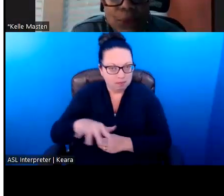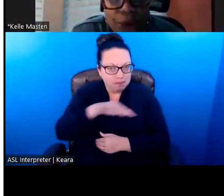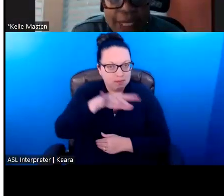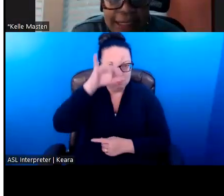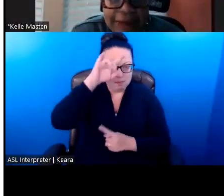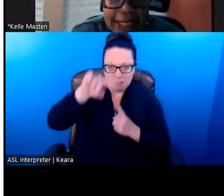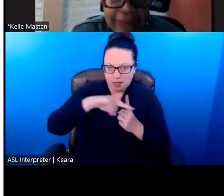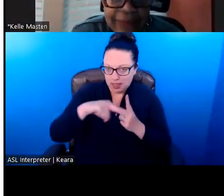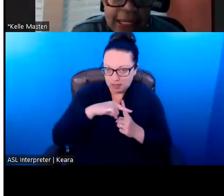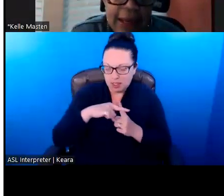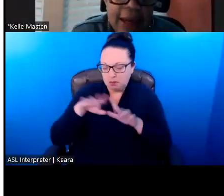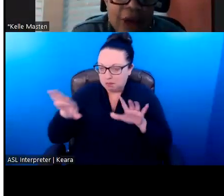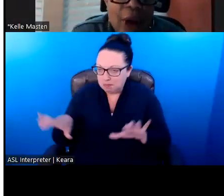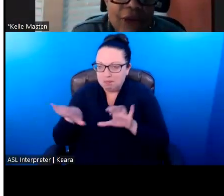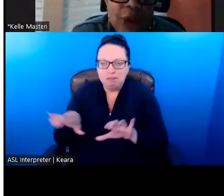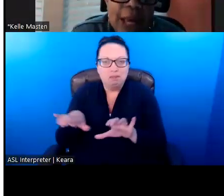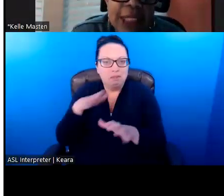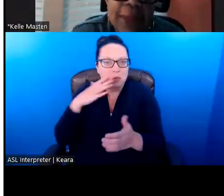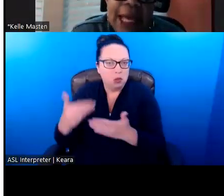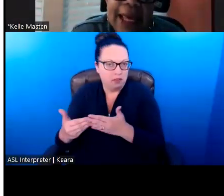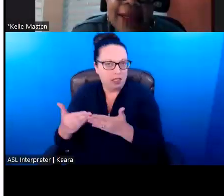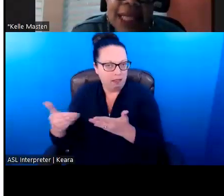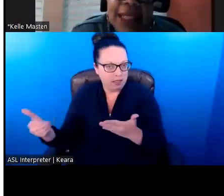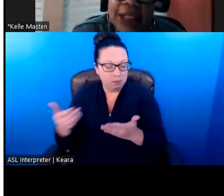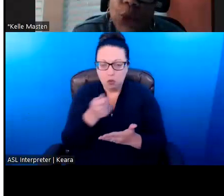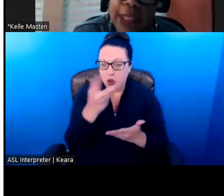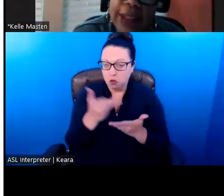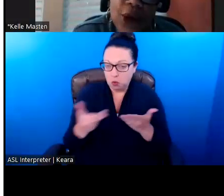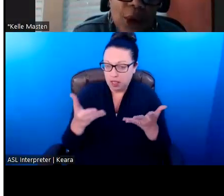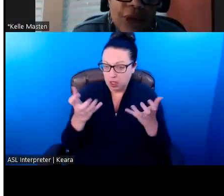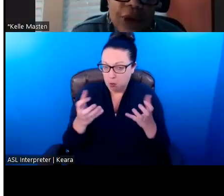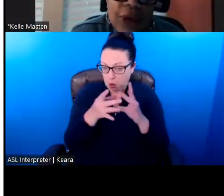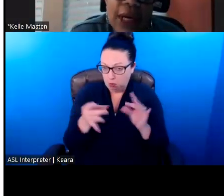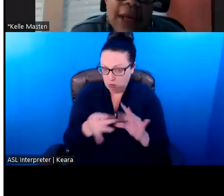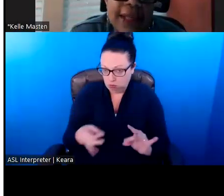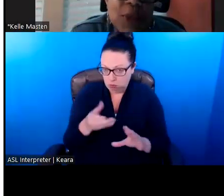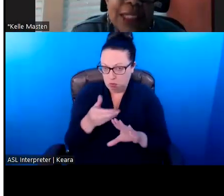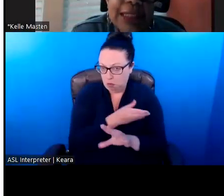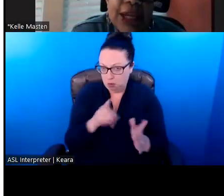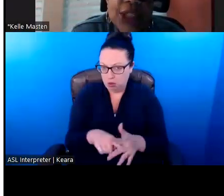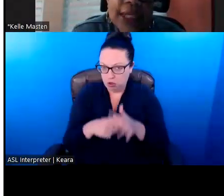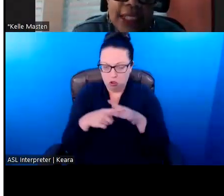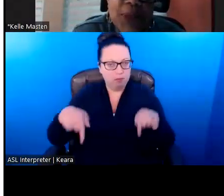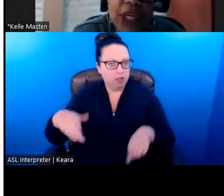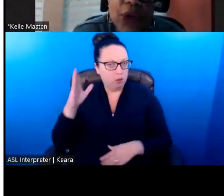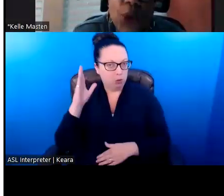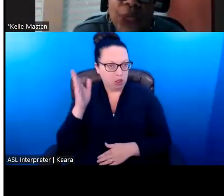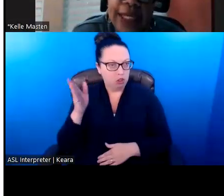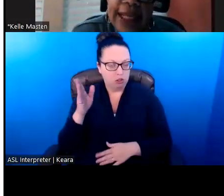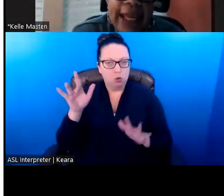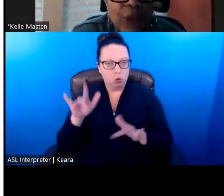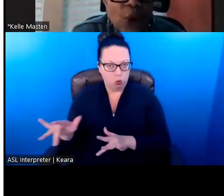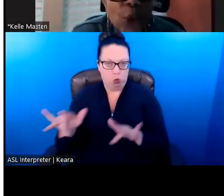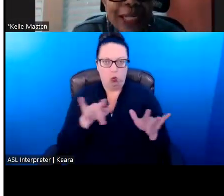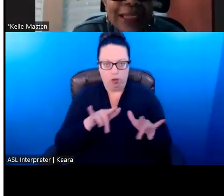positivity and productivity. There are a few housekeeping items I'd like to quickly go over. This presentation is being